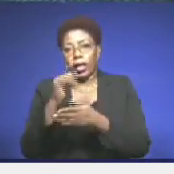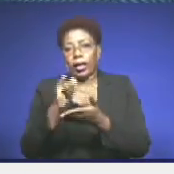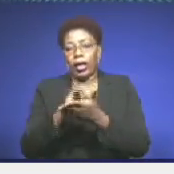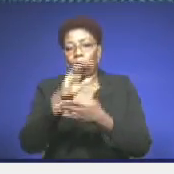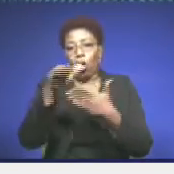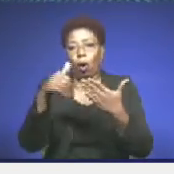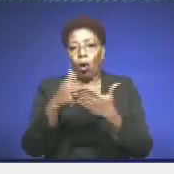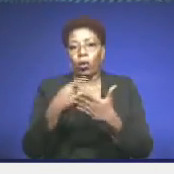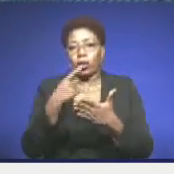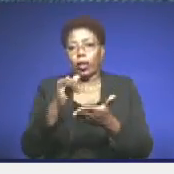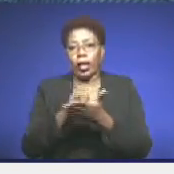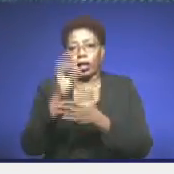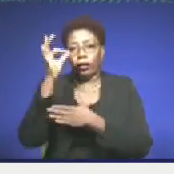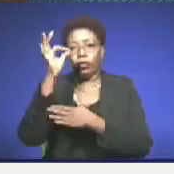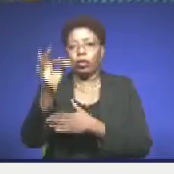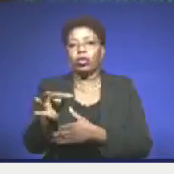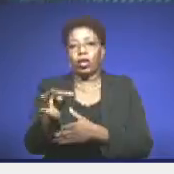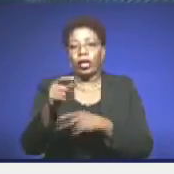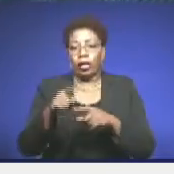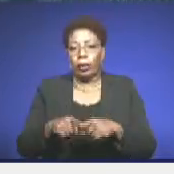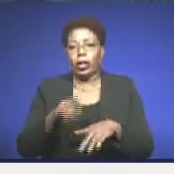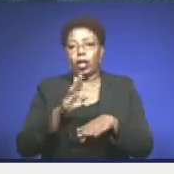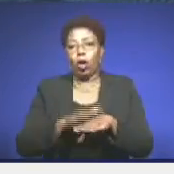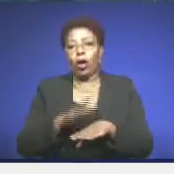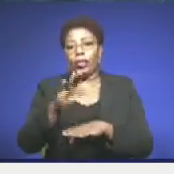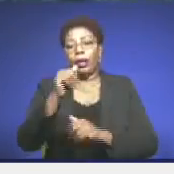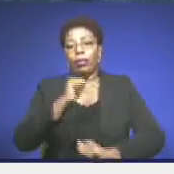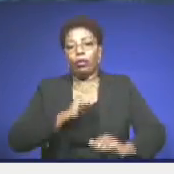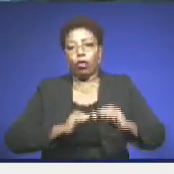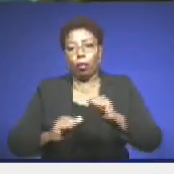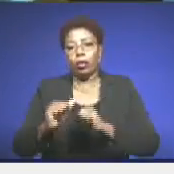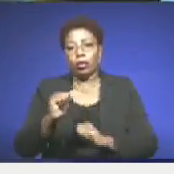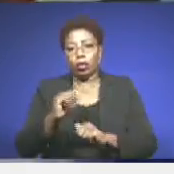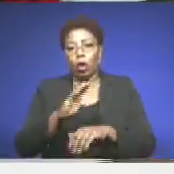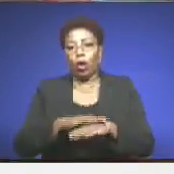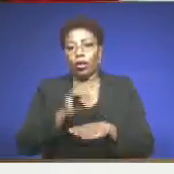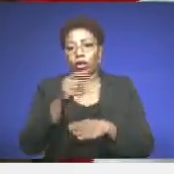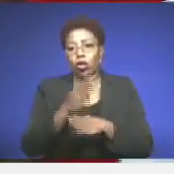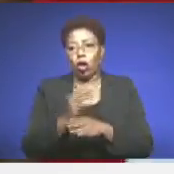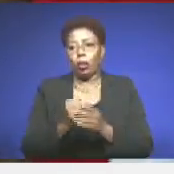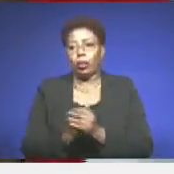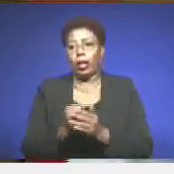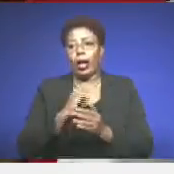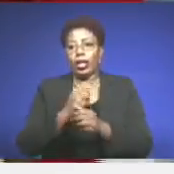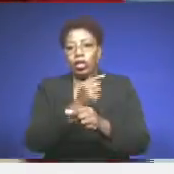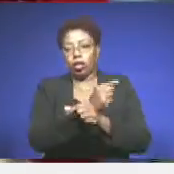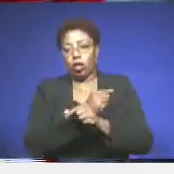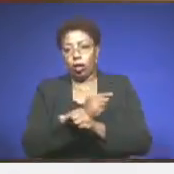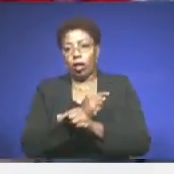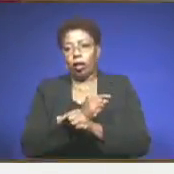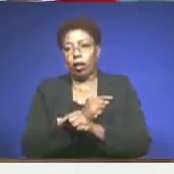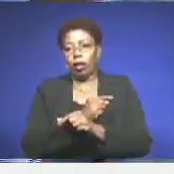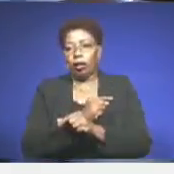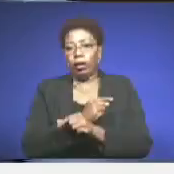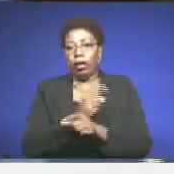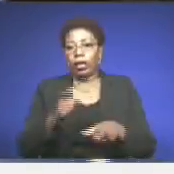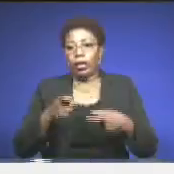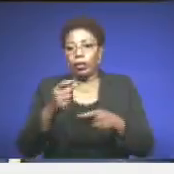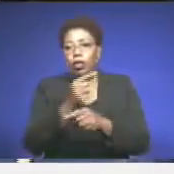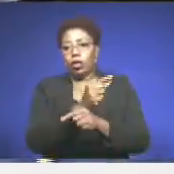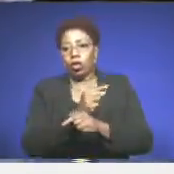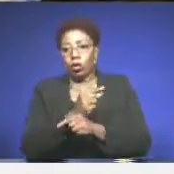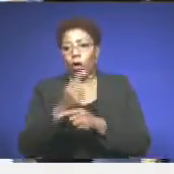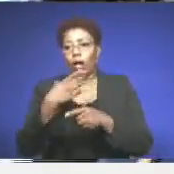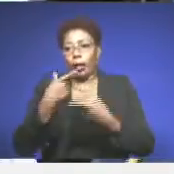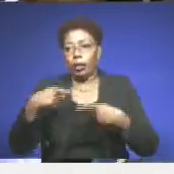were also told their future was all dependent upon their performance. I need security. If I don't, either give me security